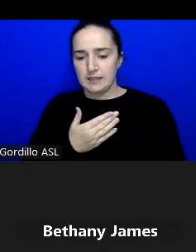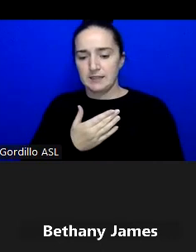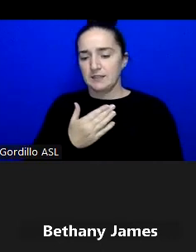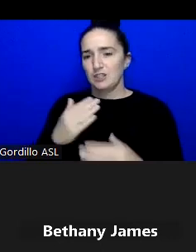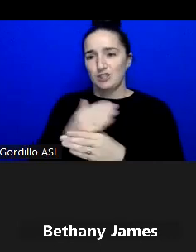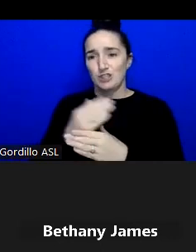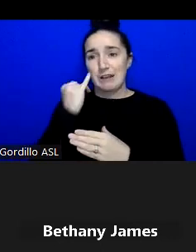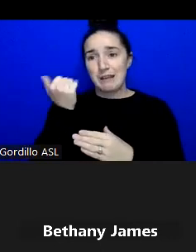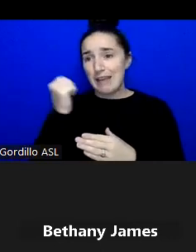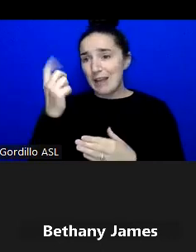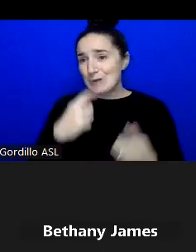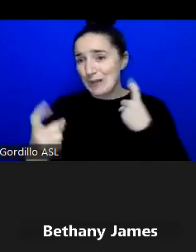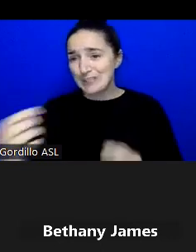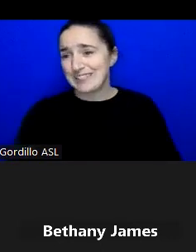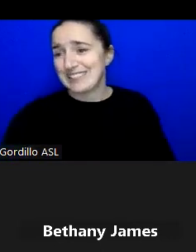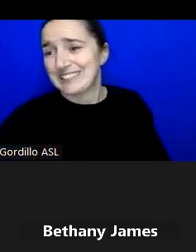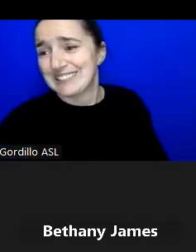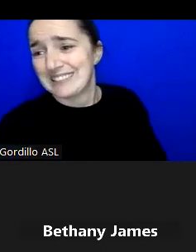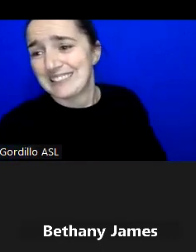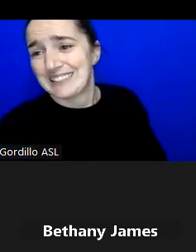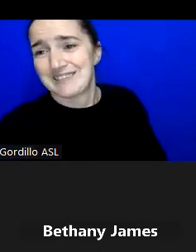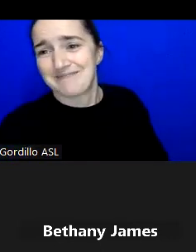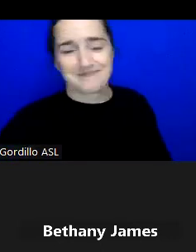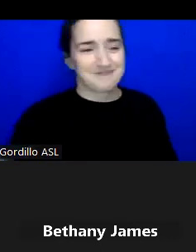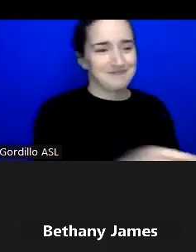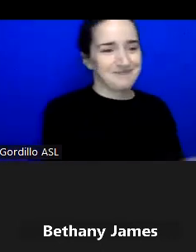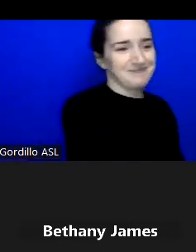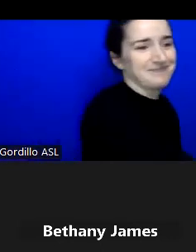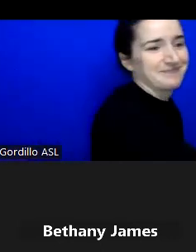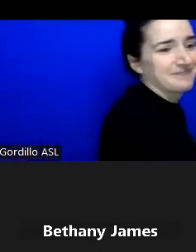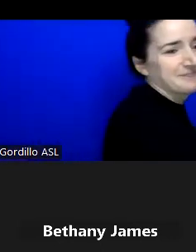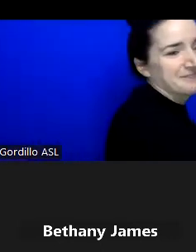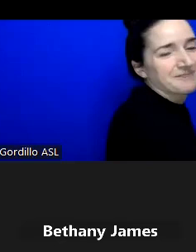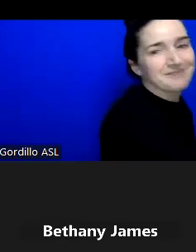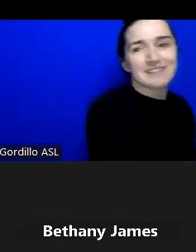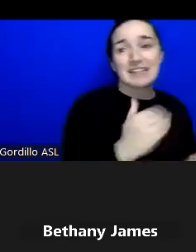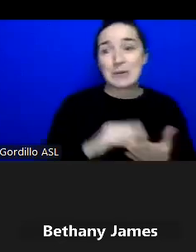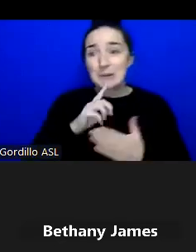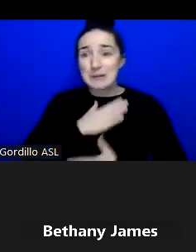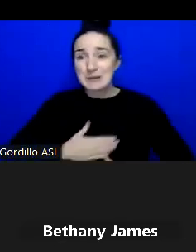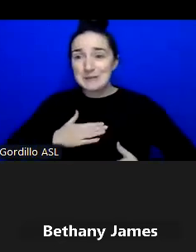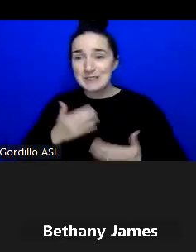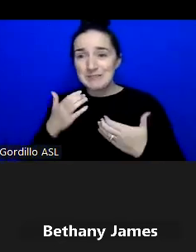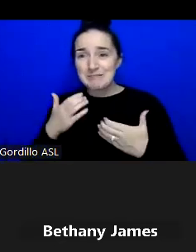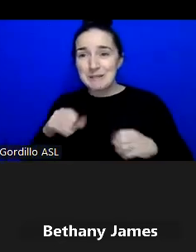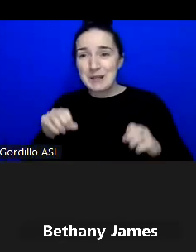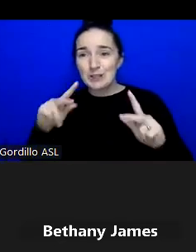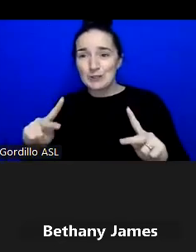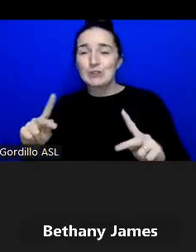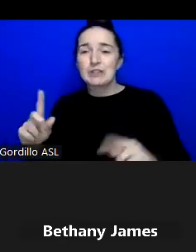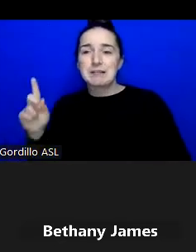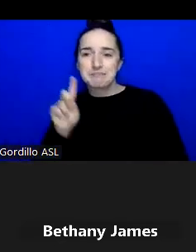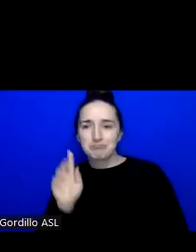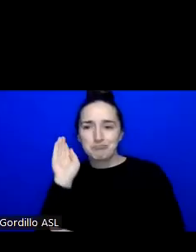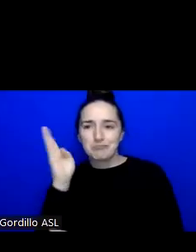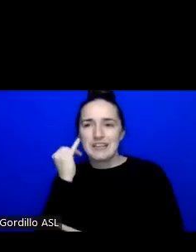questions. So to that end, again, I appreciate the ability to speak today. If you have any questions, certainly feel free